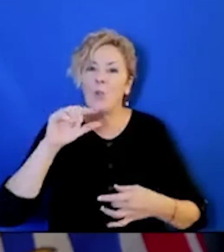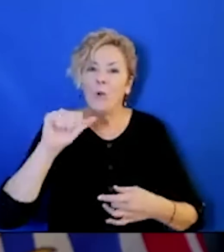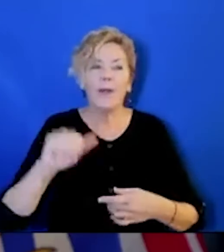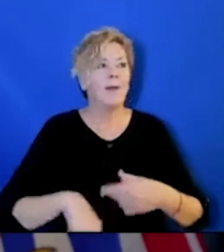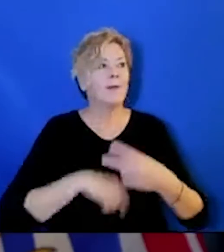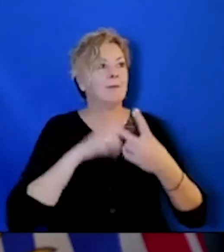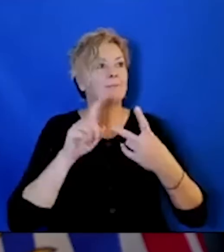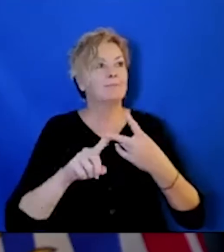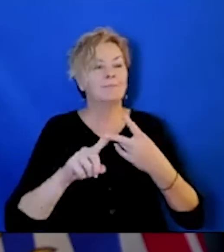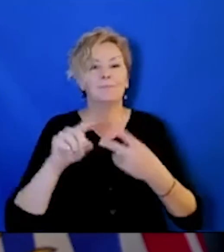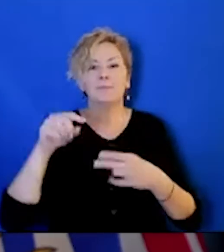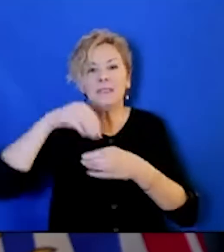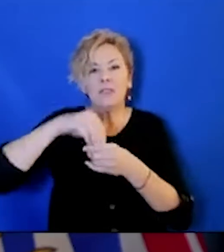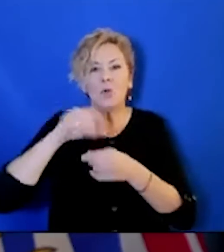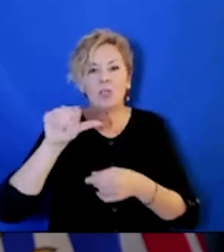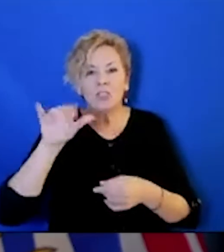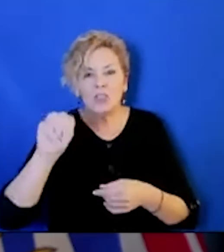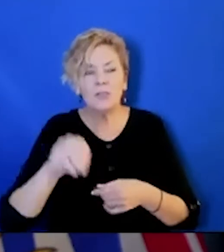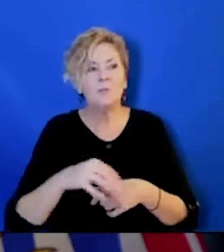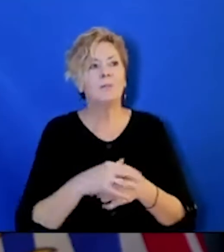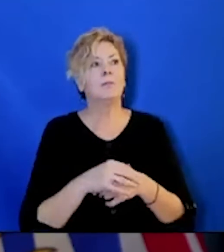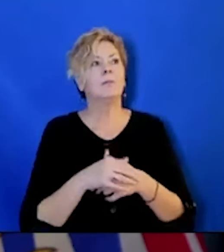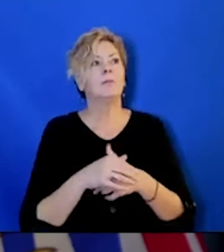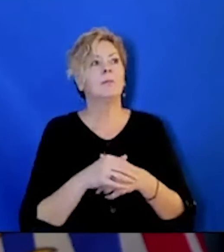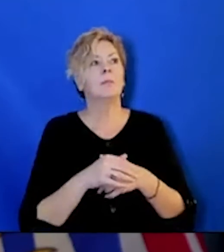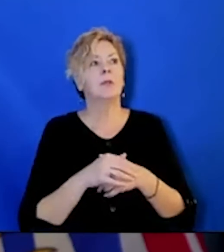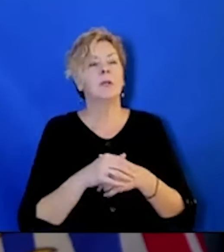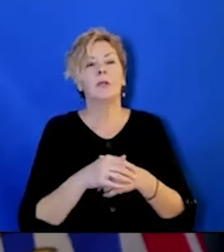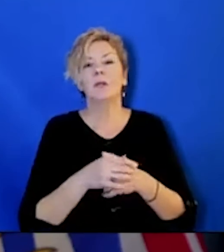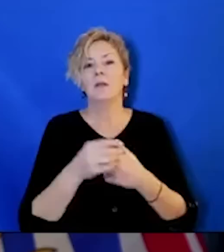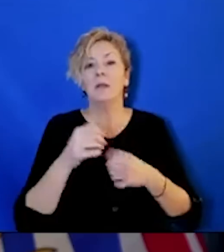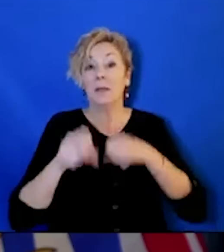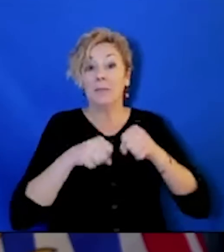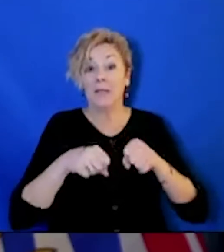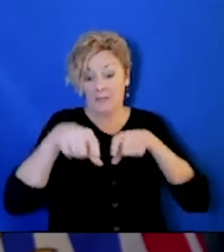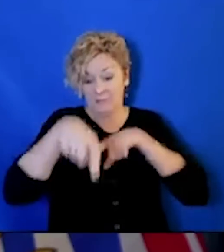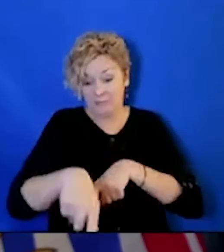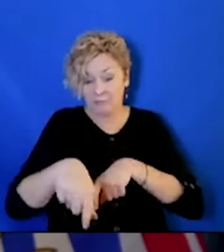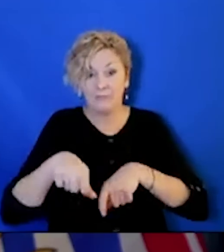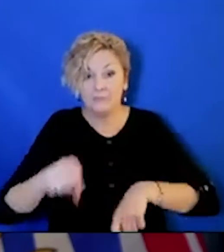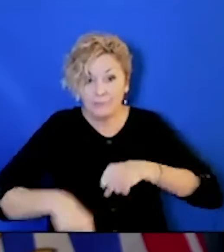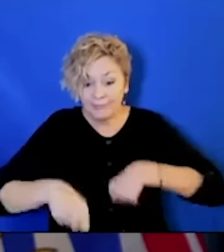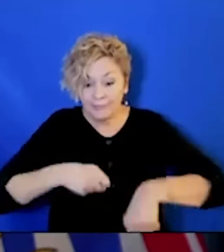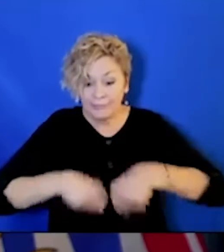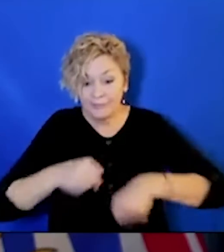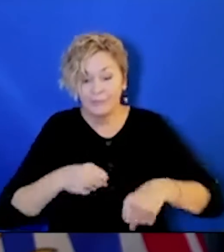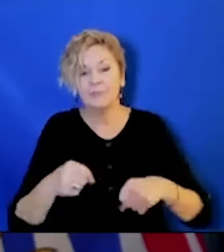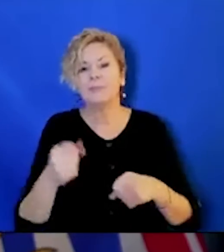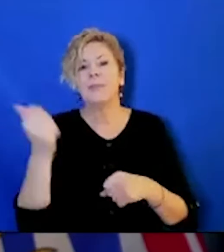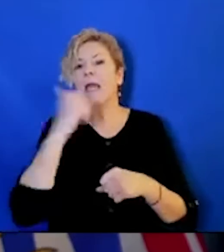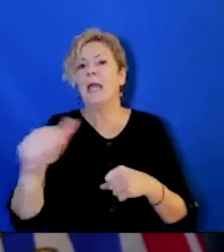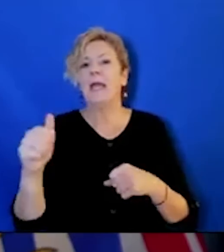gyms, that they are not adequate to protect us when we have this virus circulating at levels that we do in the